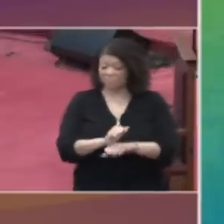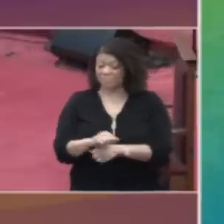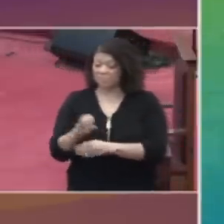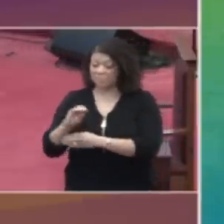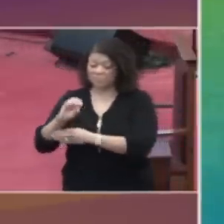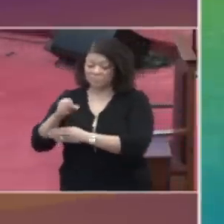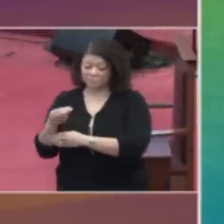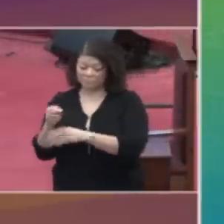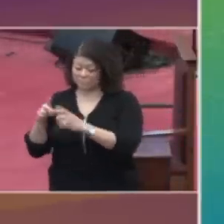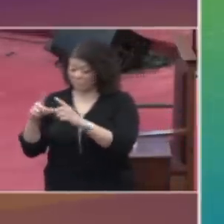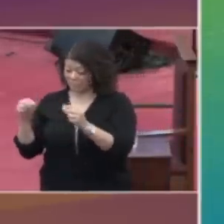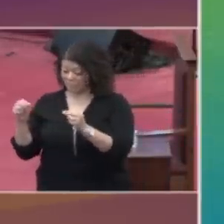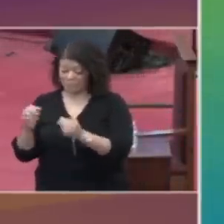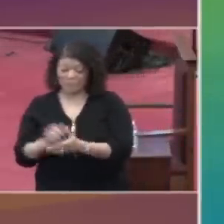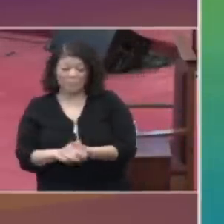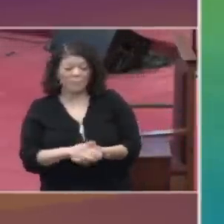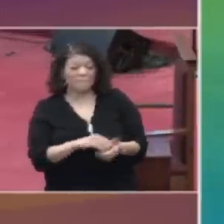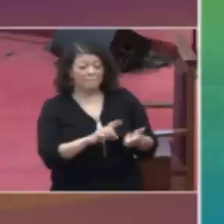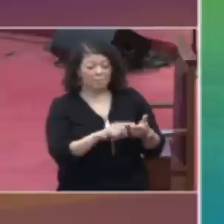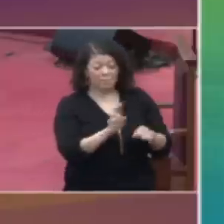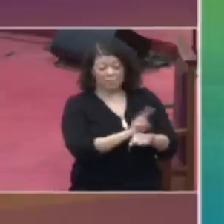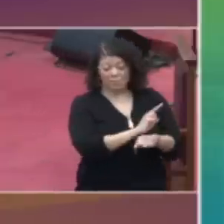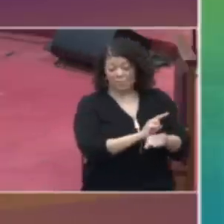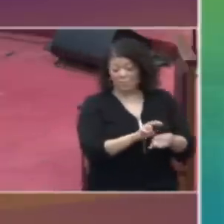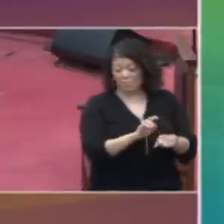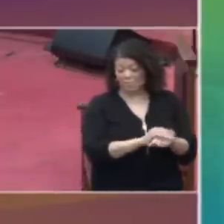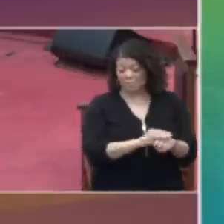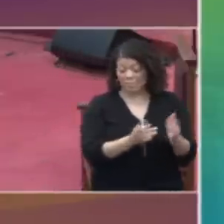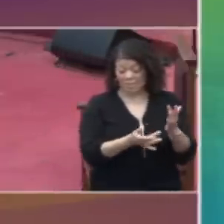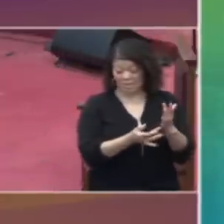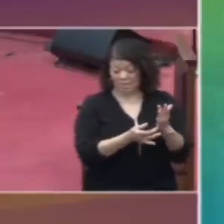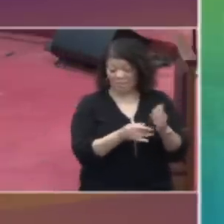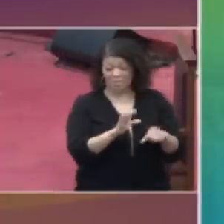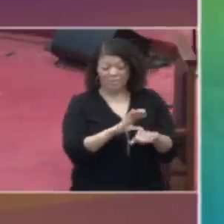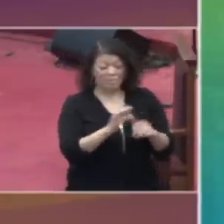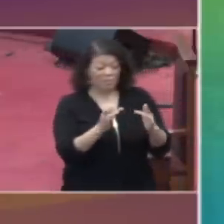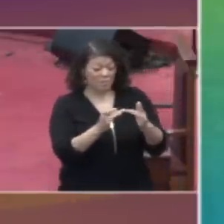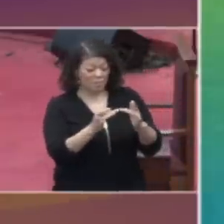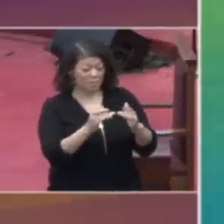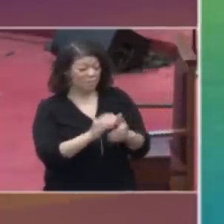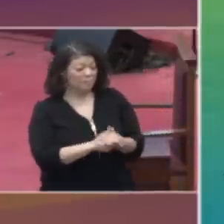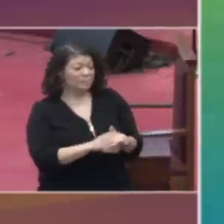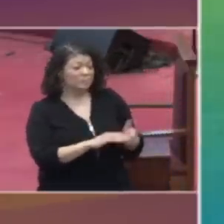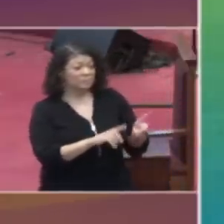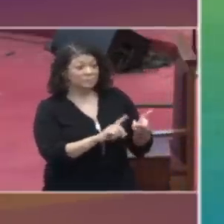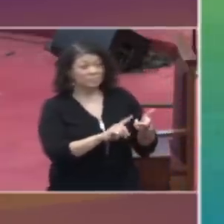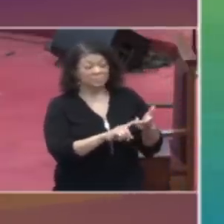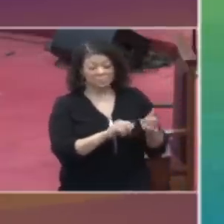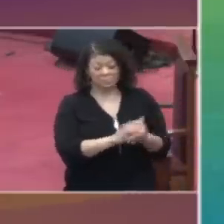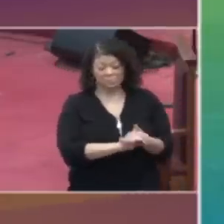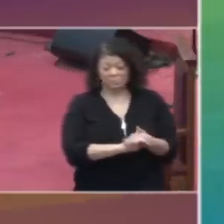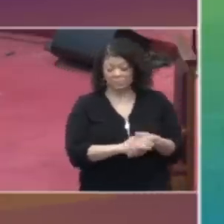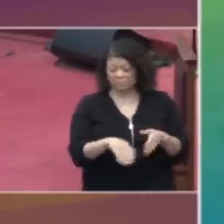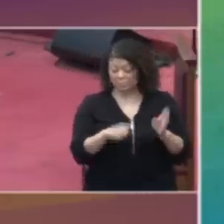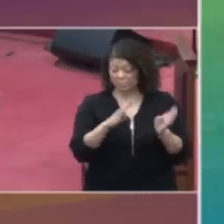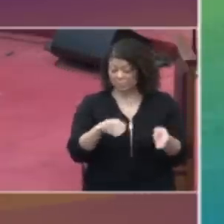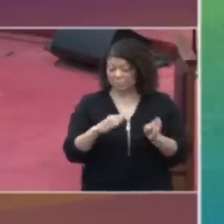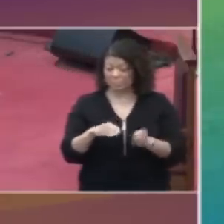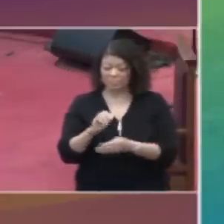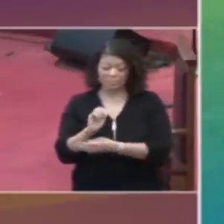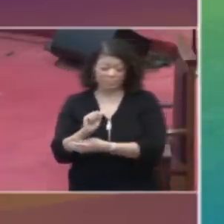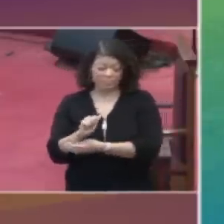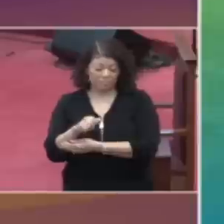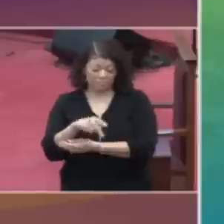of cash or check, electronically on our website, mtararat.org, on our mobile app, by